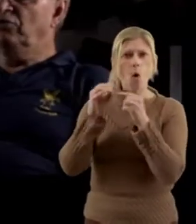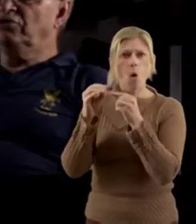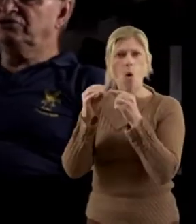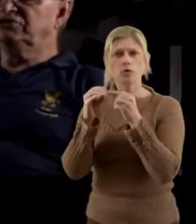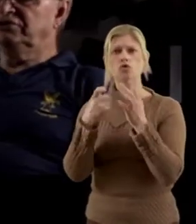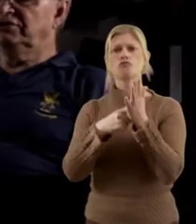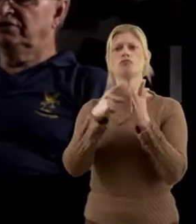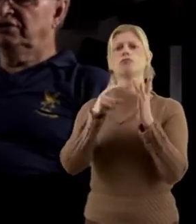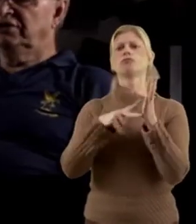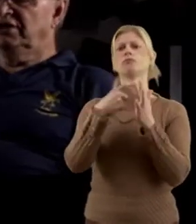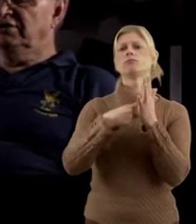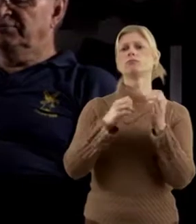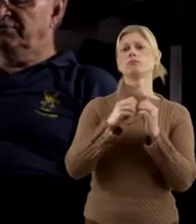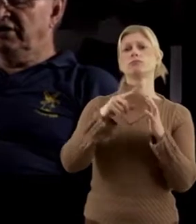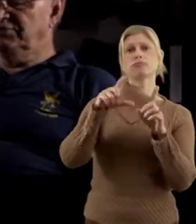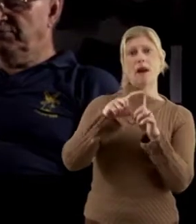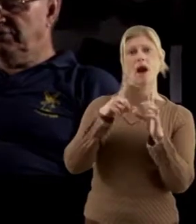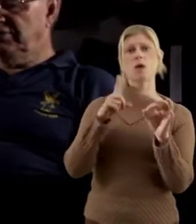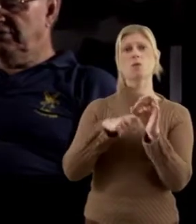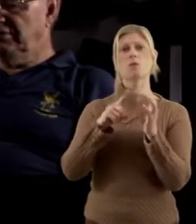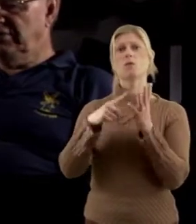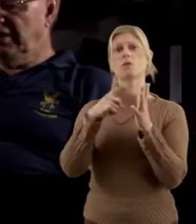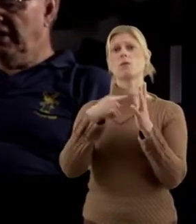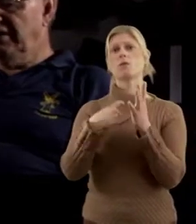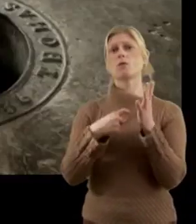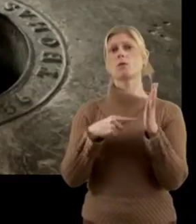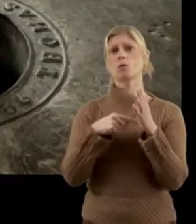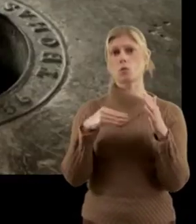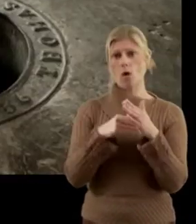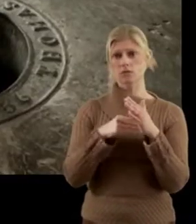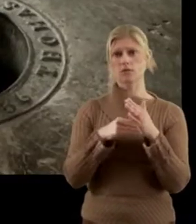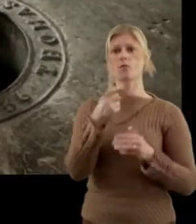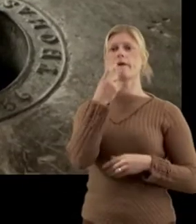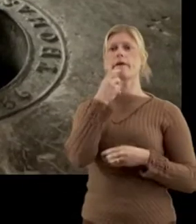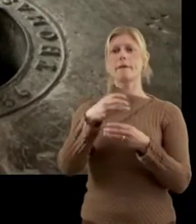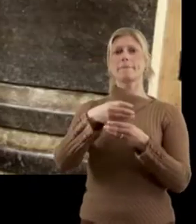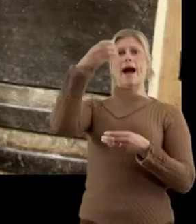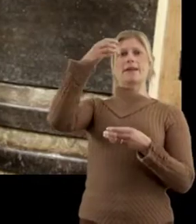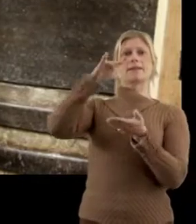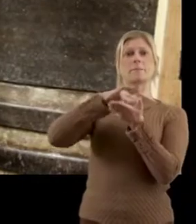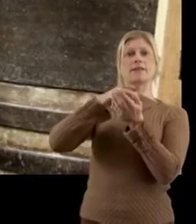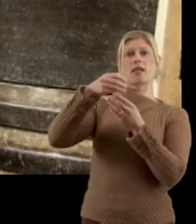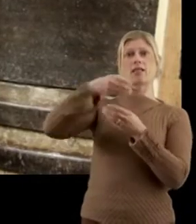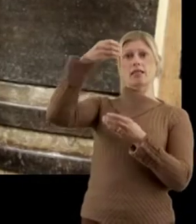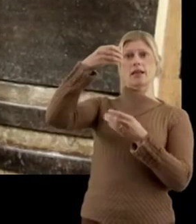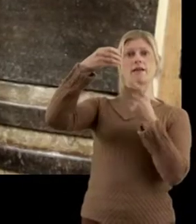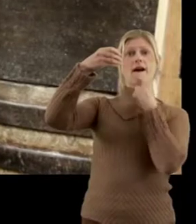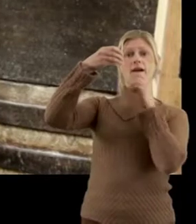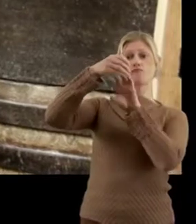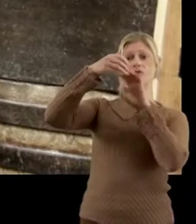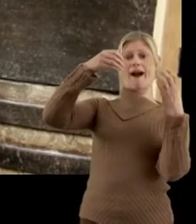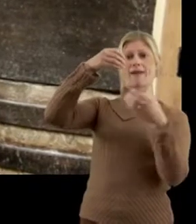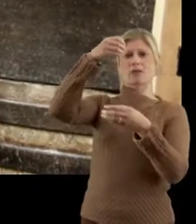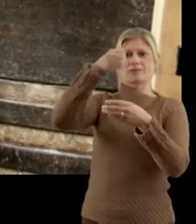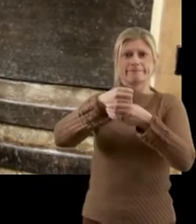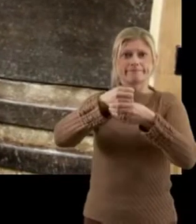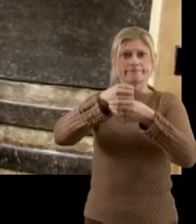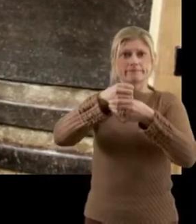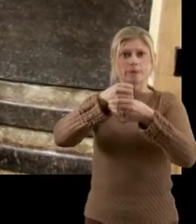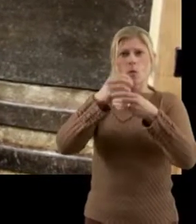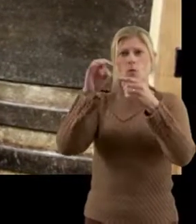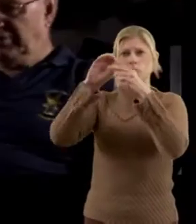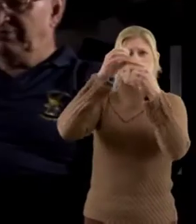riverbed quartz, and it's put in an iron band in the middle and an iron band round the outside, clamped up tight, and all